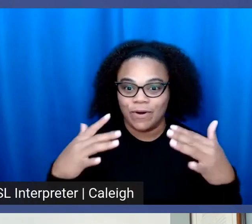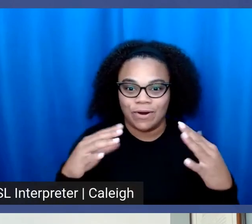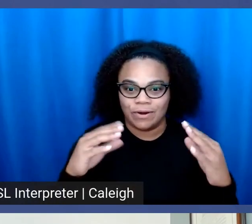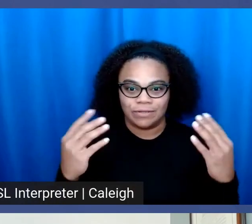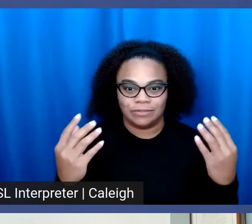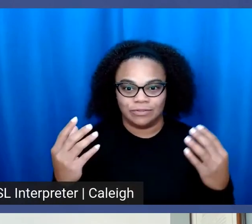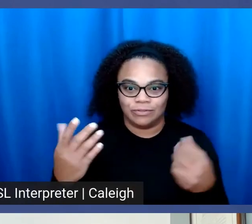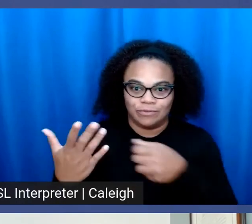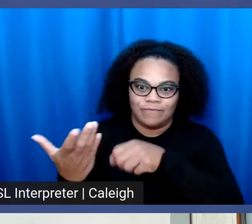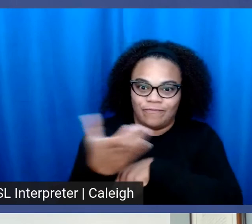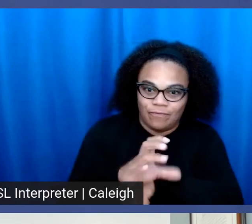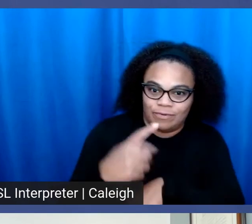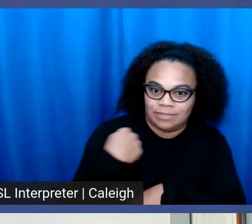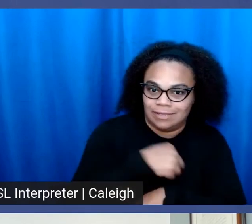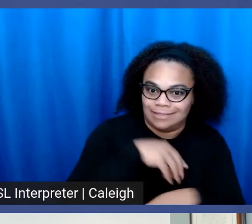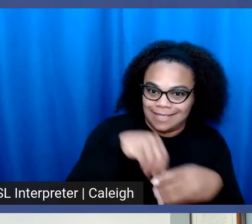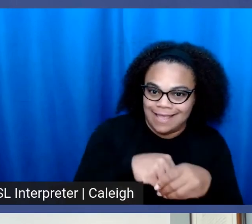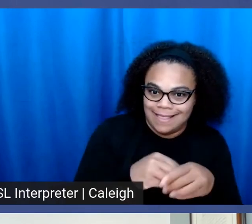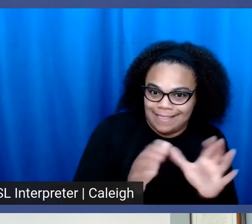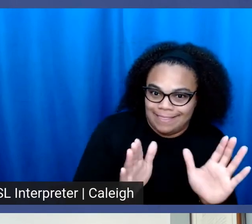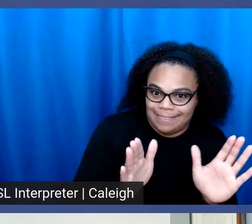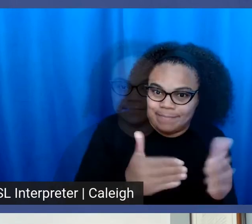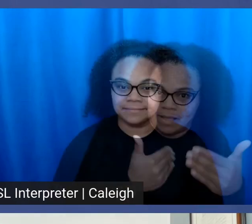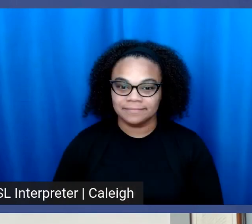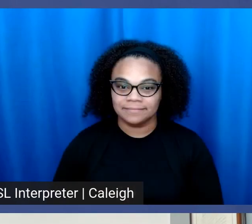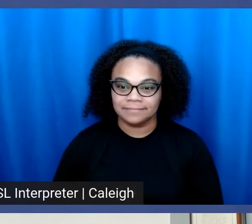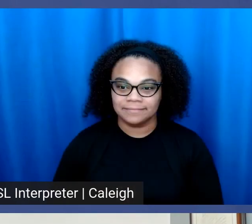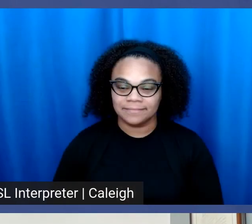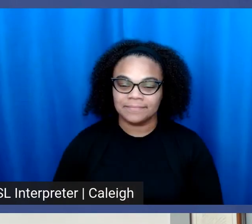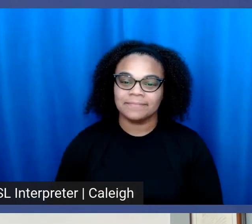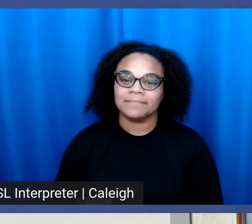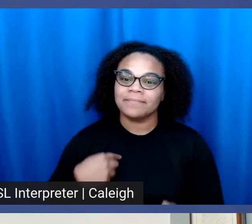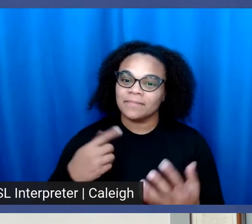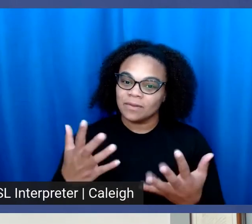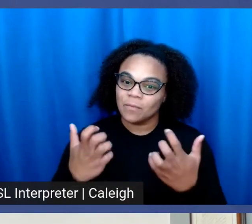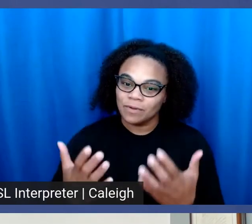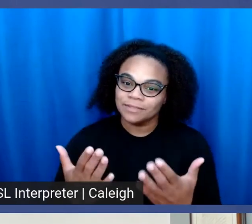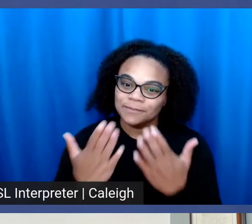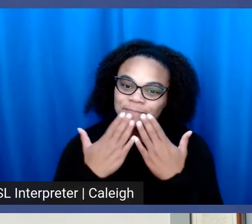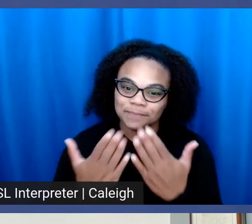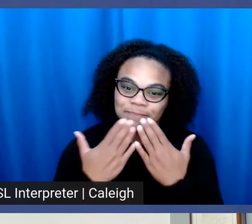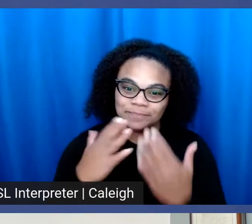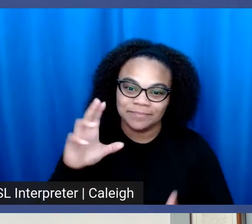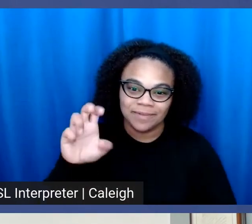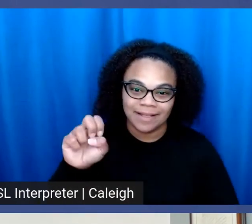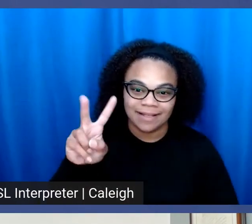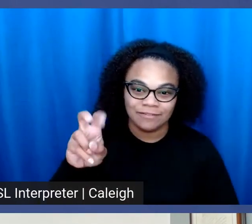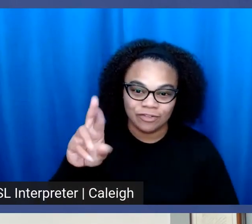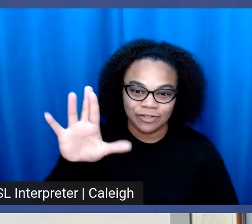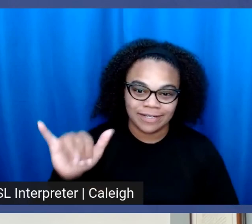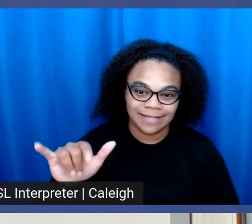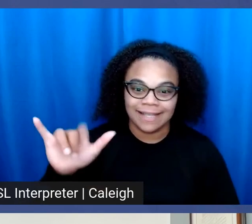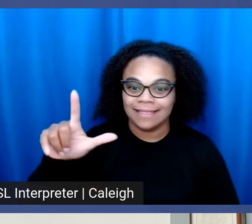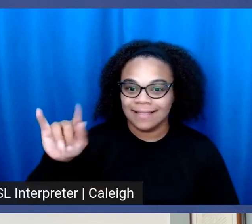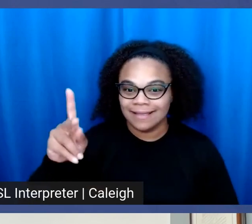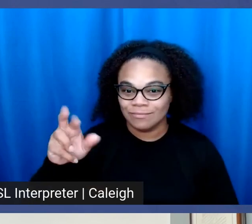box, and we're not going to let it happen. I want to thank every library again for